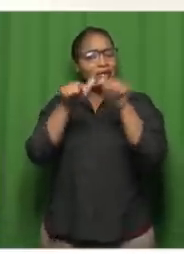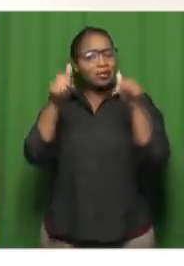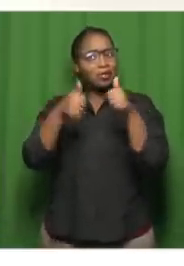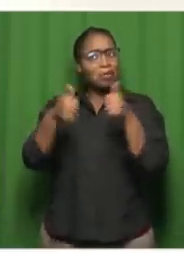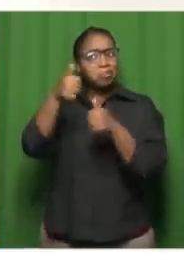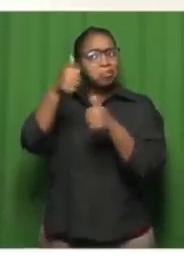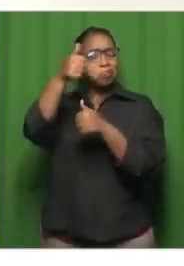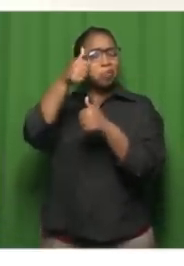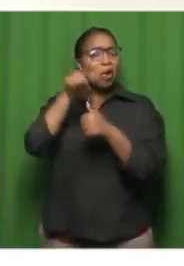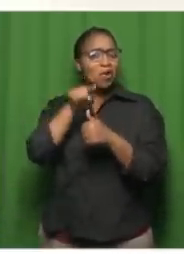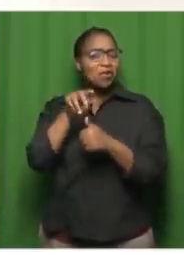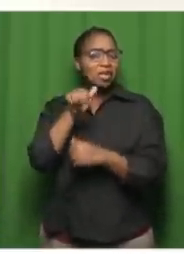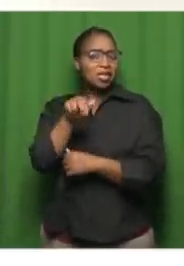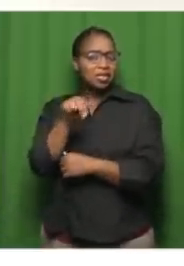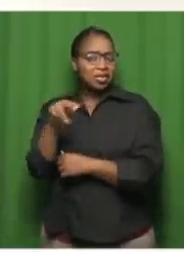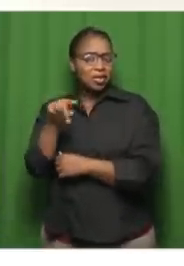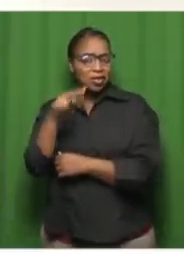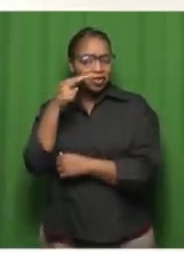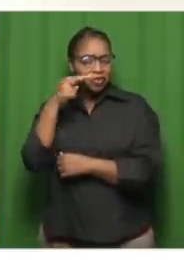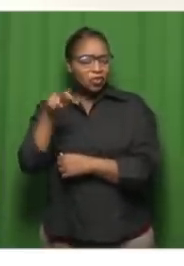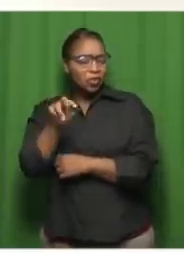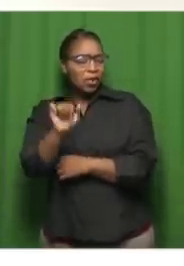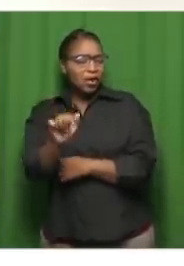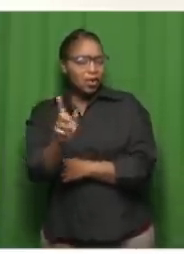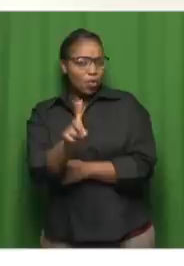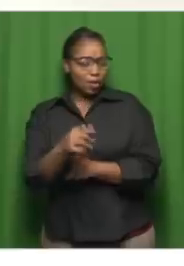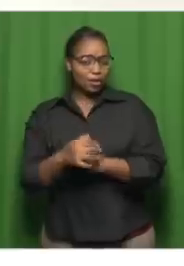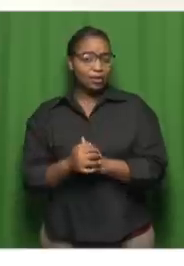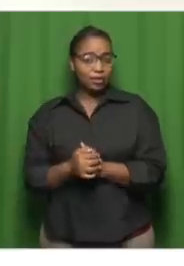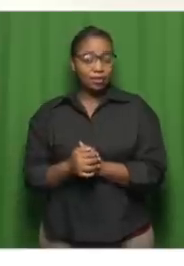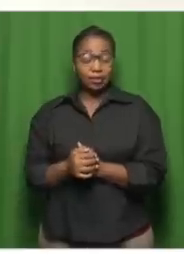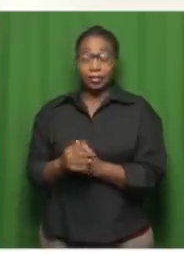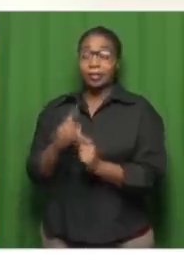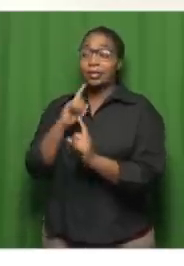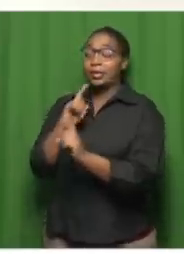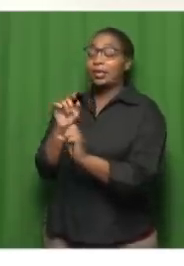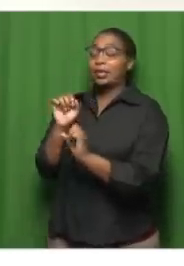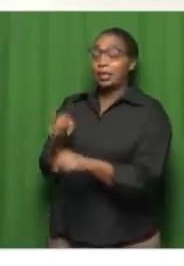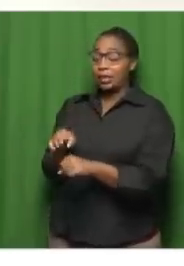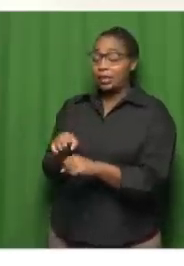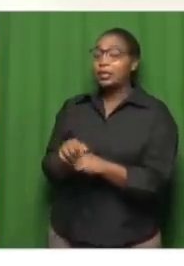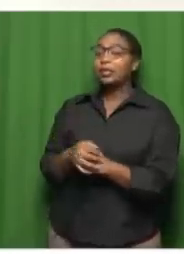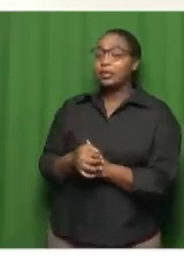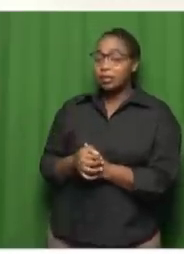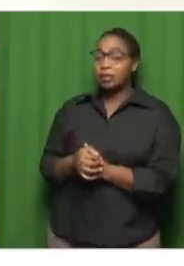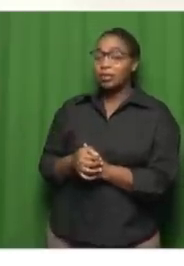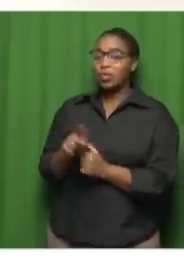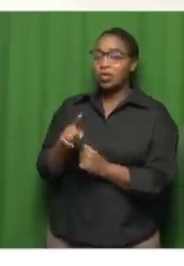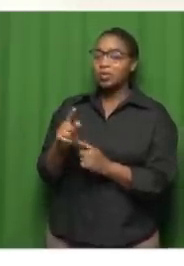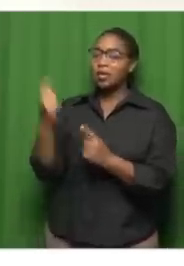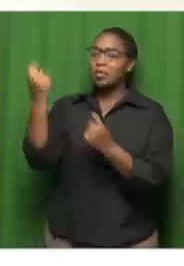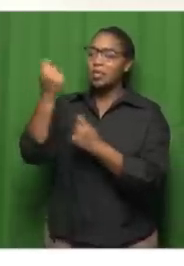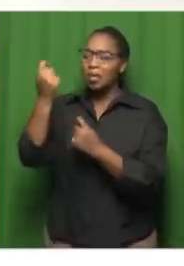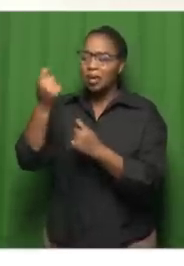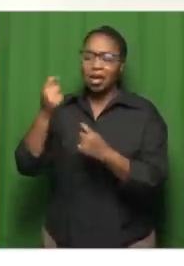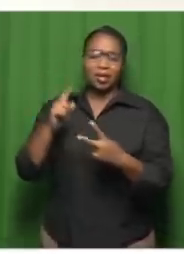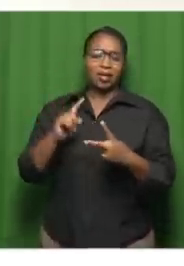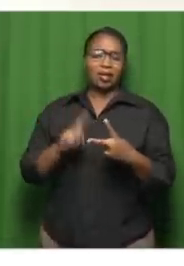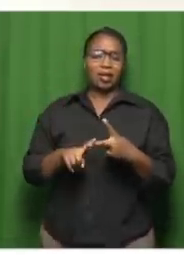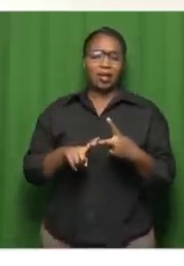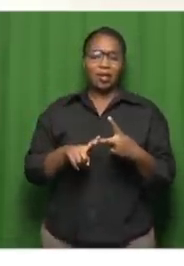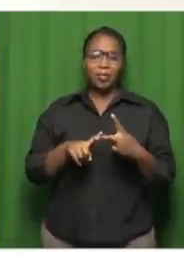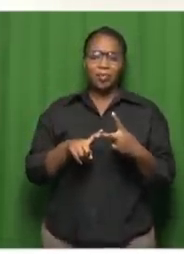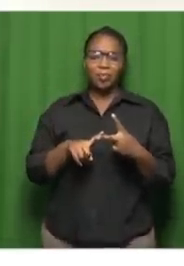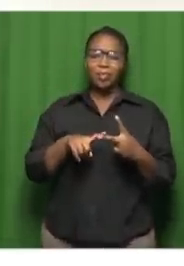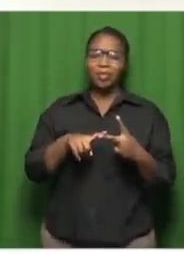state of the ANC as it goes into conference? Well, it has been Polokwane, it has been Mangaung, and here we